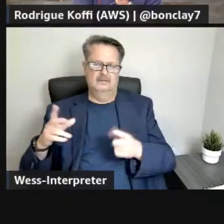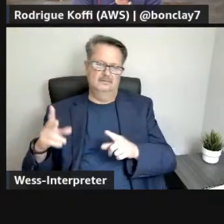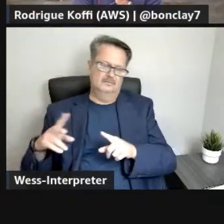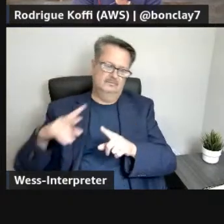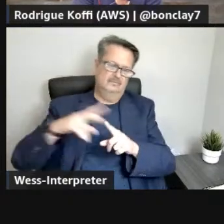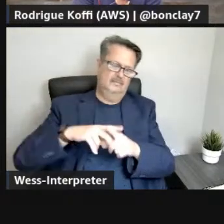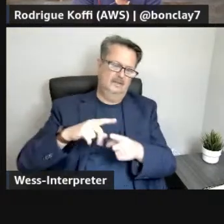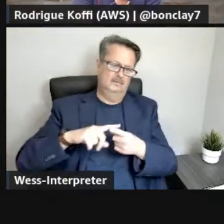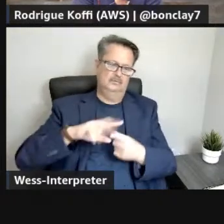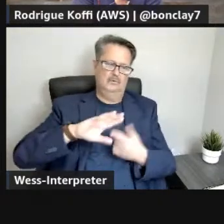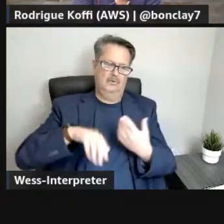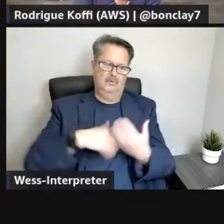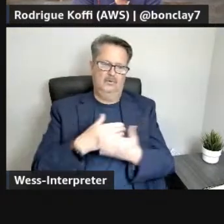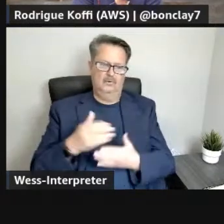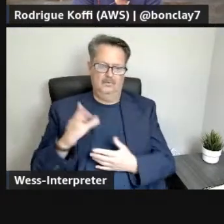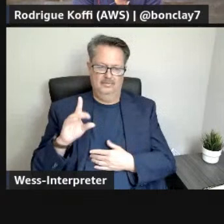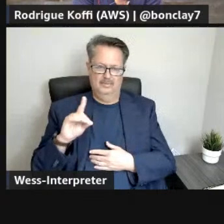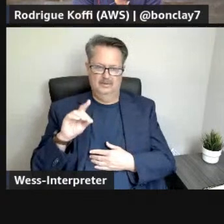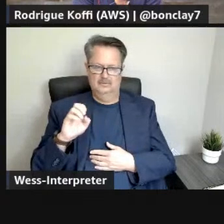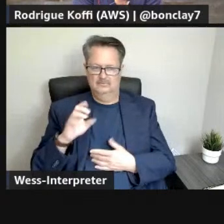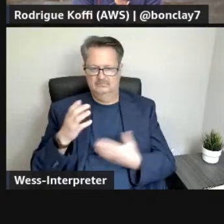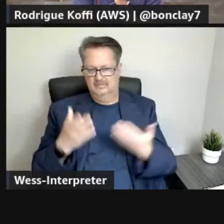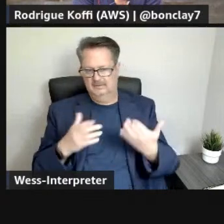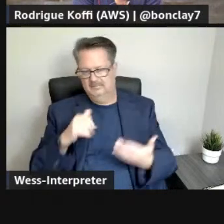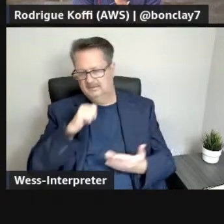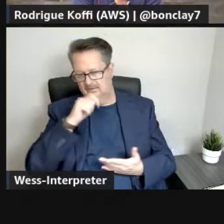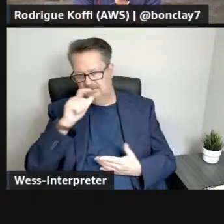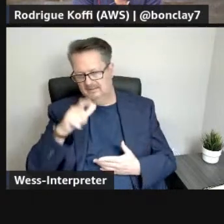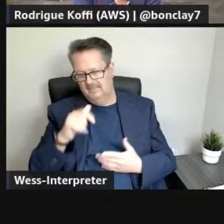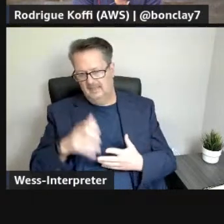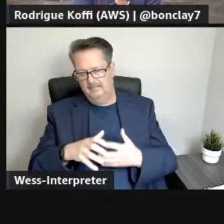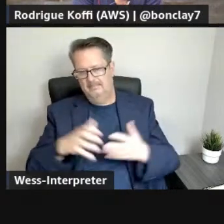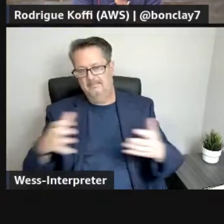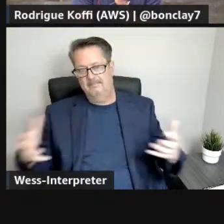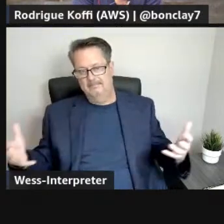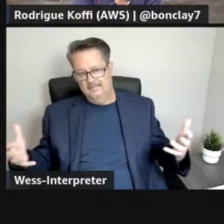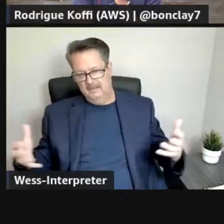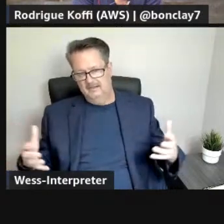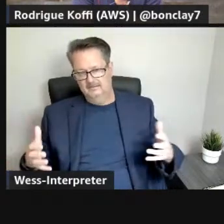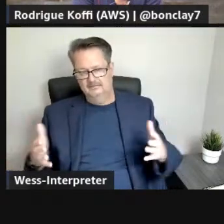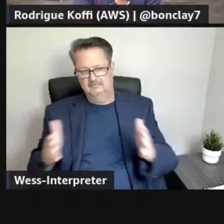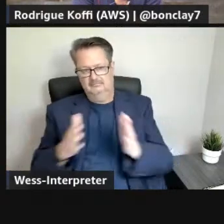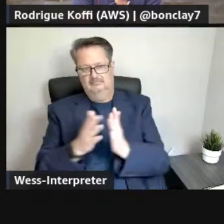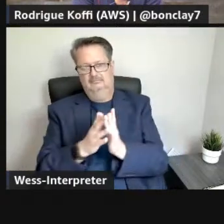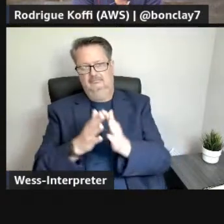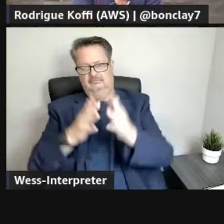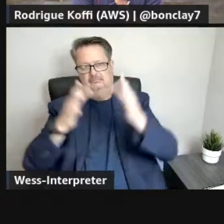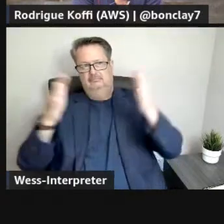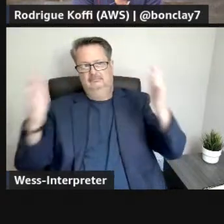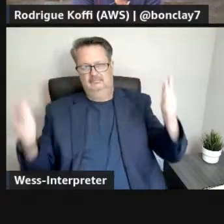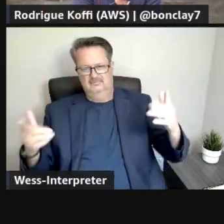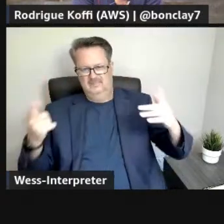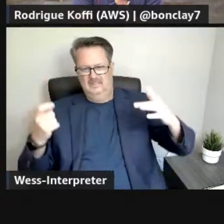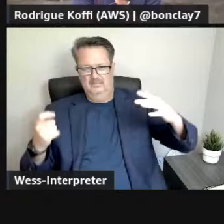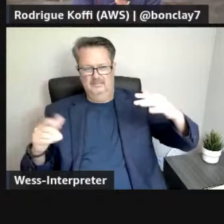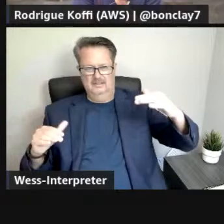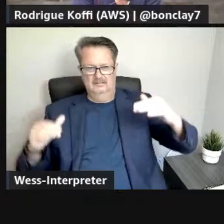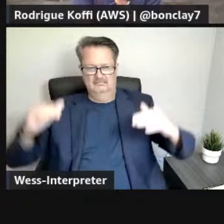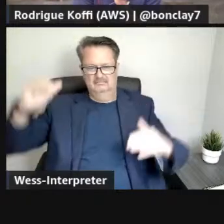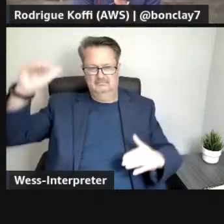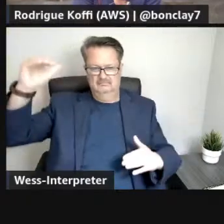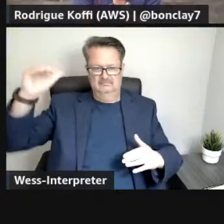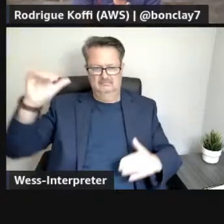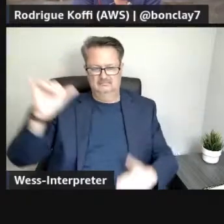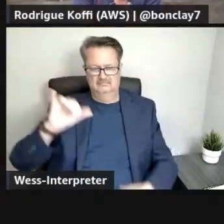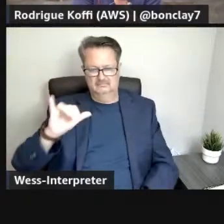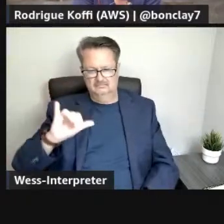actually need that much resource, that much capacity for the collector. So there will be disproportionate resource allocation as well. And